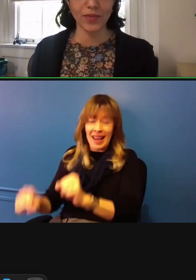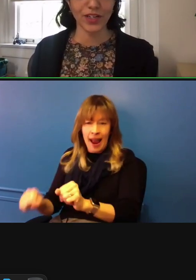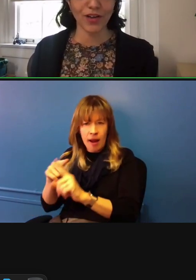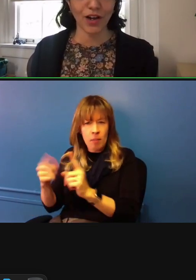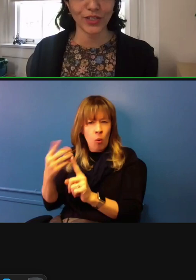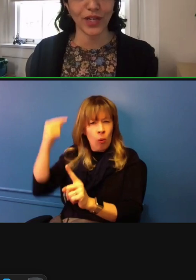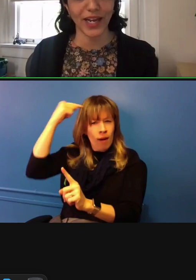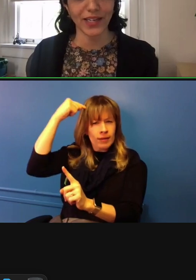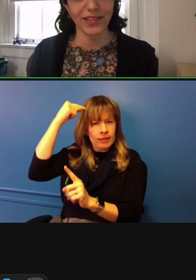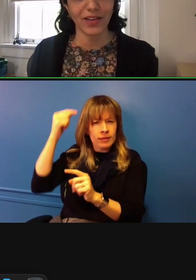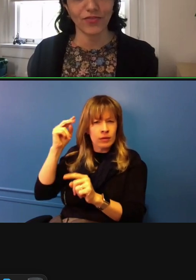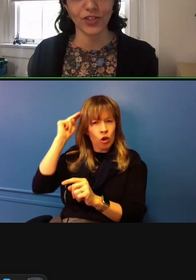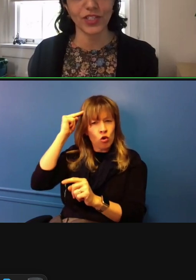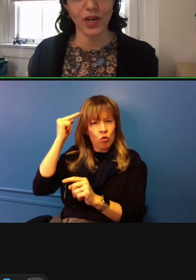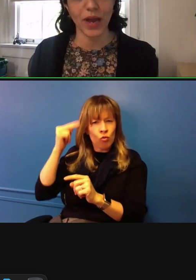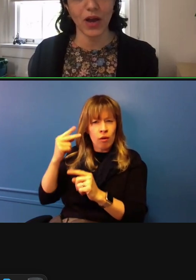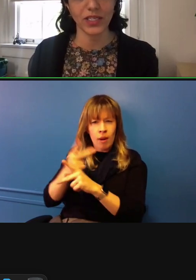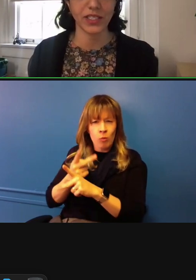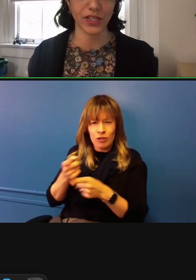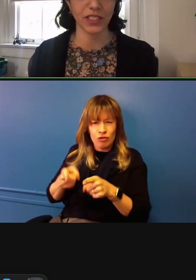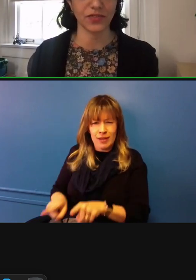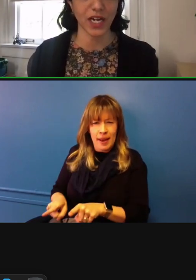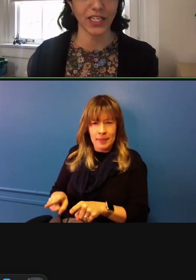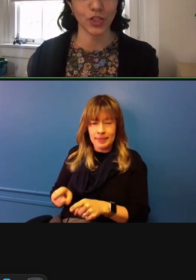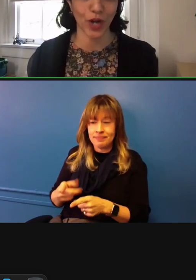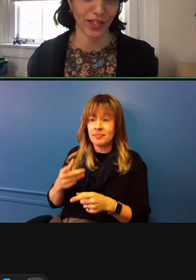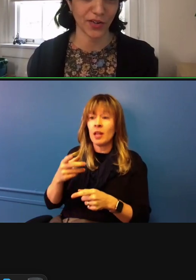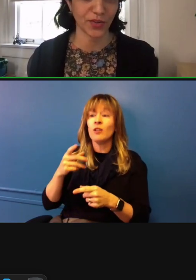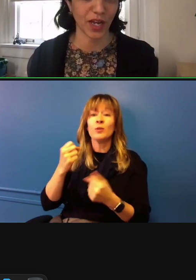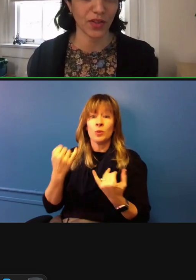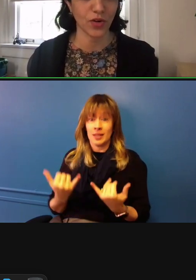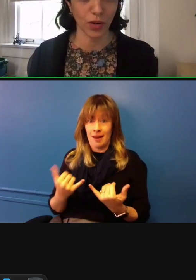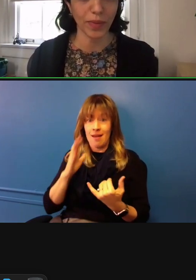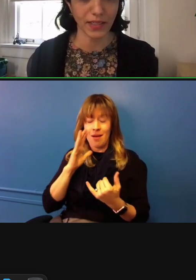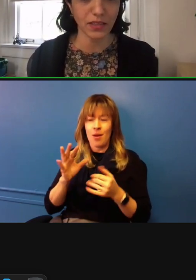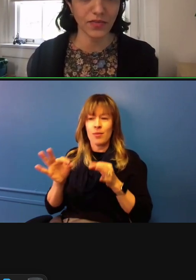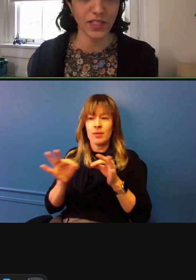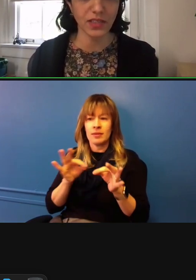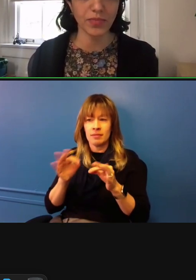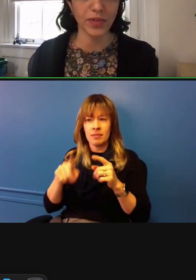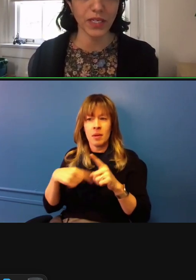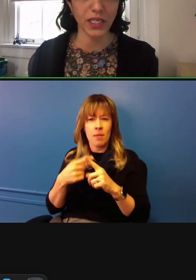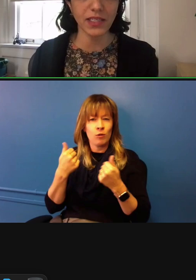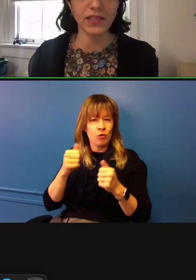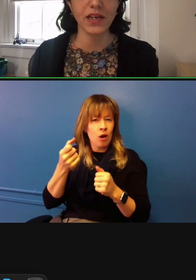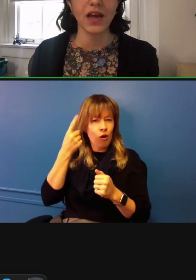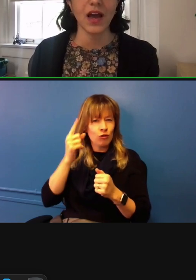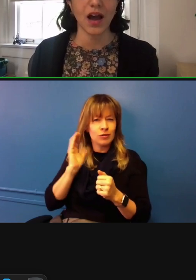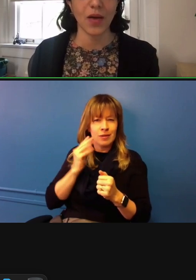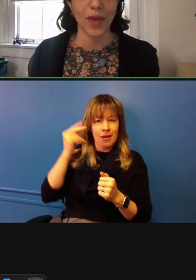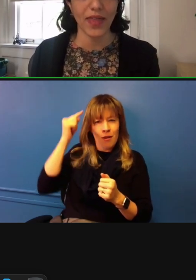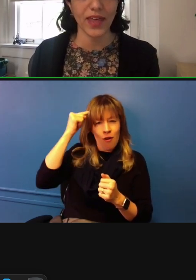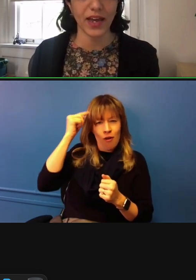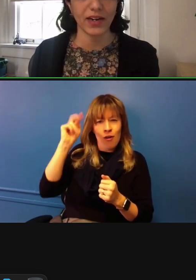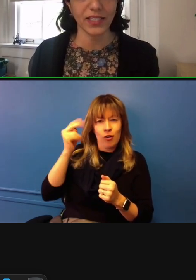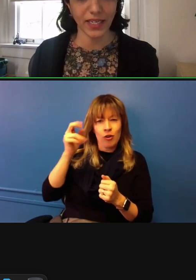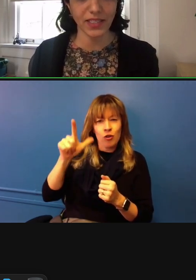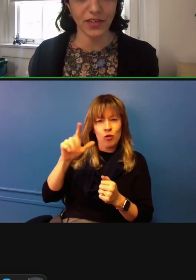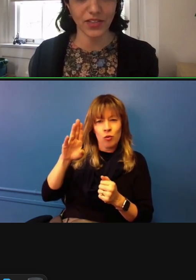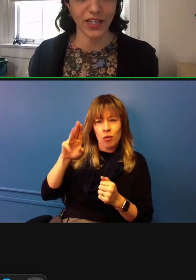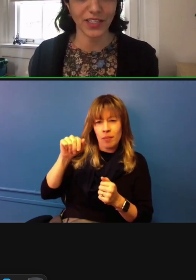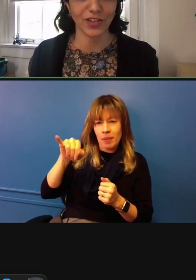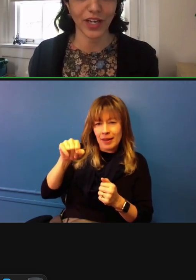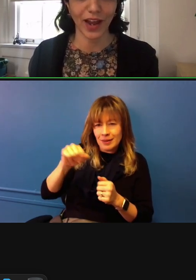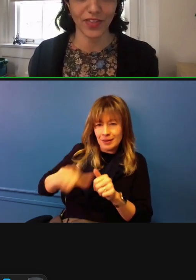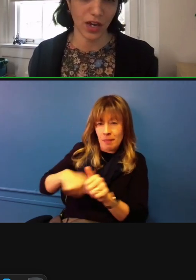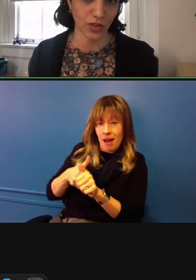So today I'm going to talk to you, like I said, first about a series of studies trying to understand the neural basis of these abilities, and then a second